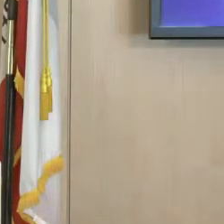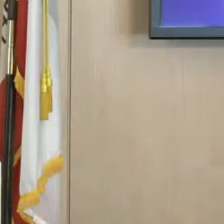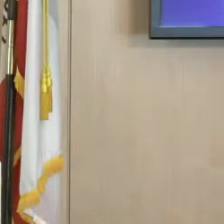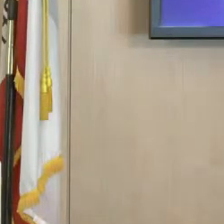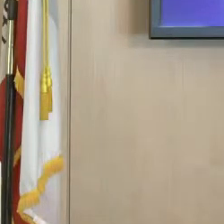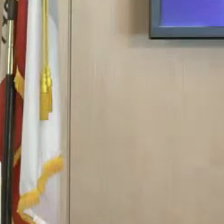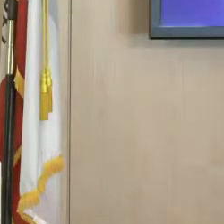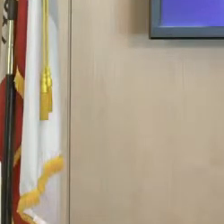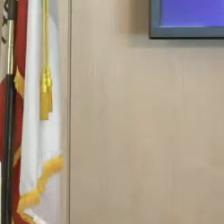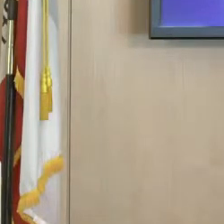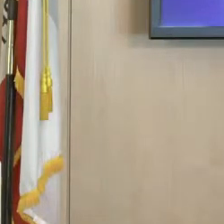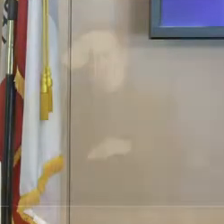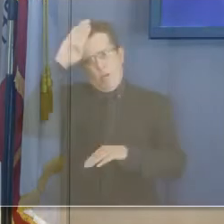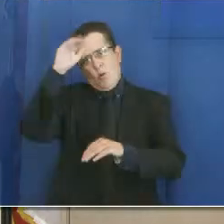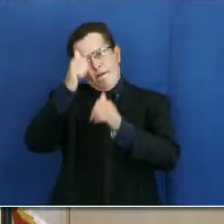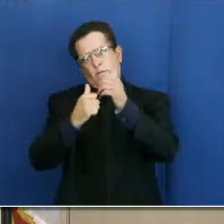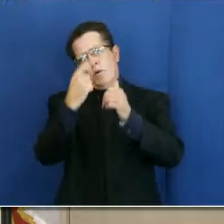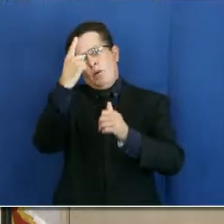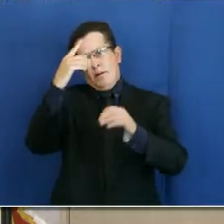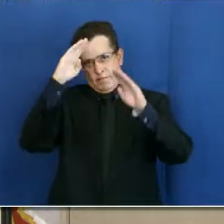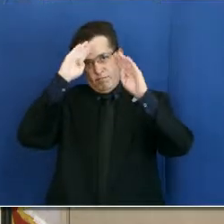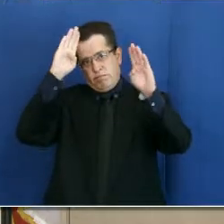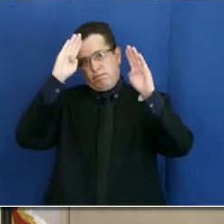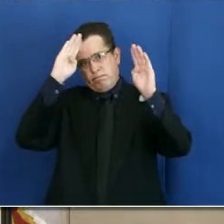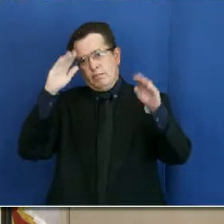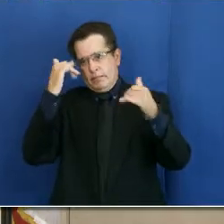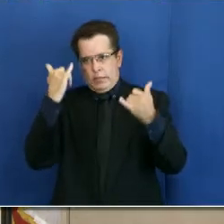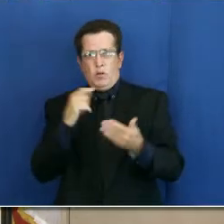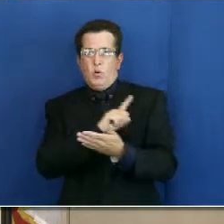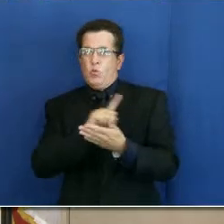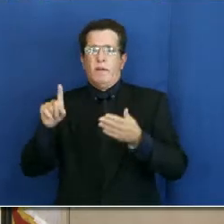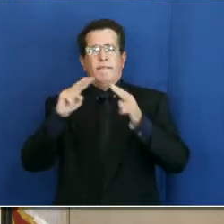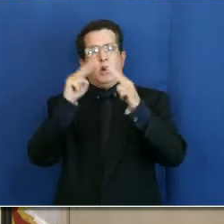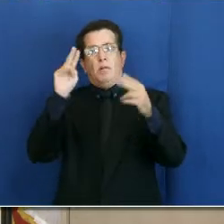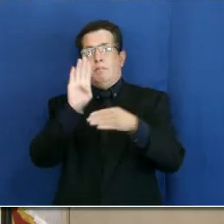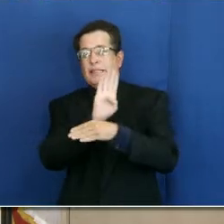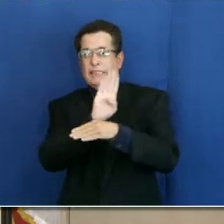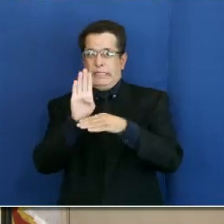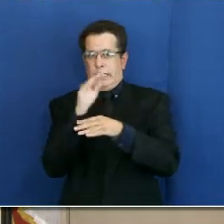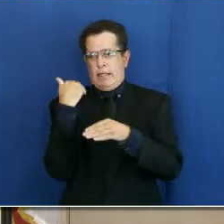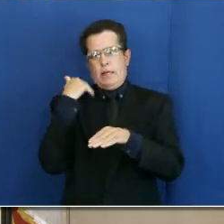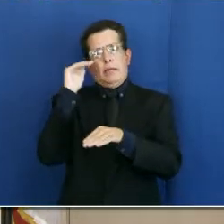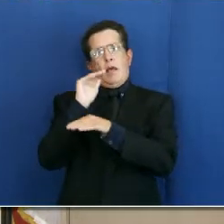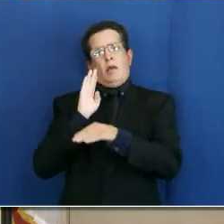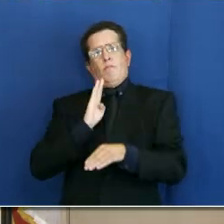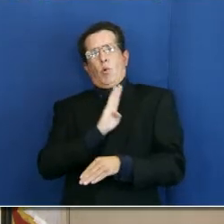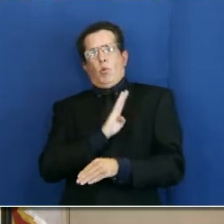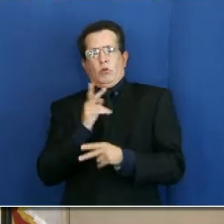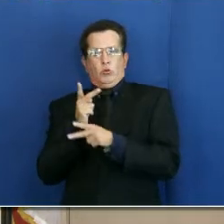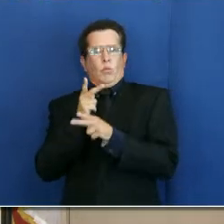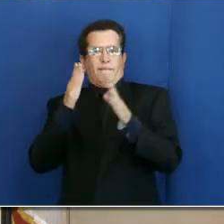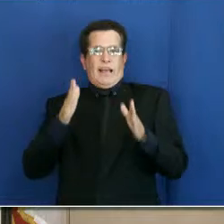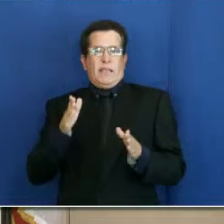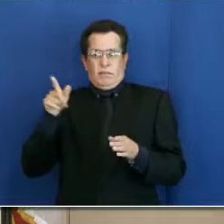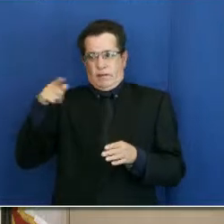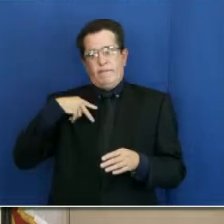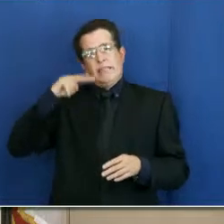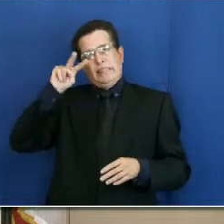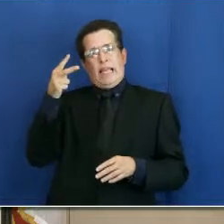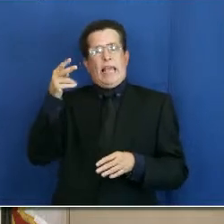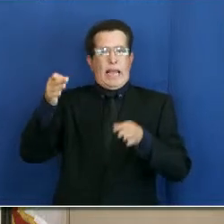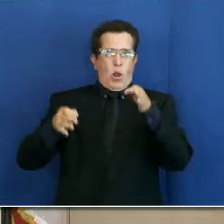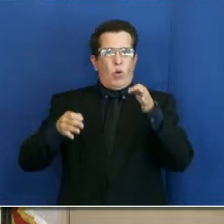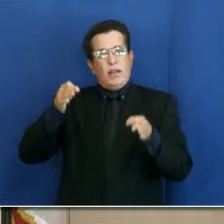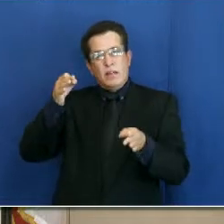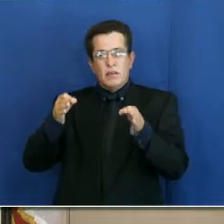Good afternoon, everyone. It's certainly been a very busy week, and last night the Board of Supervisors had our second public hearing on our